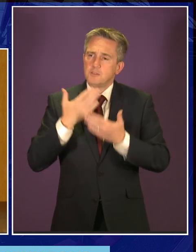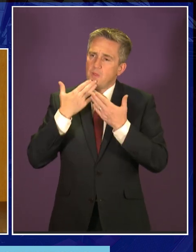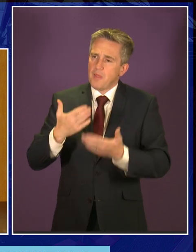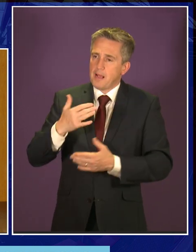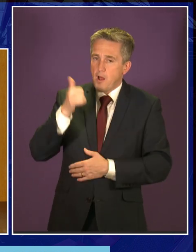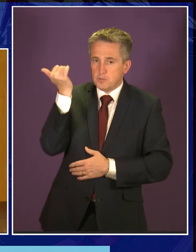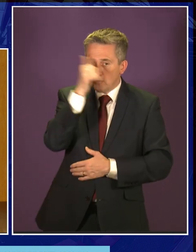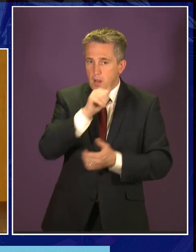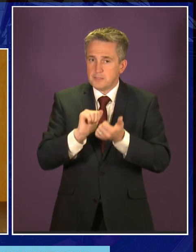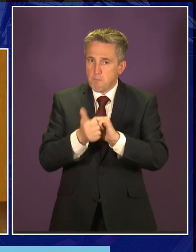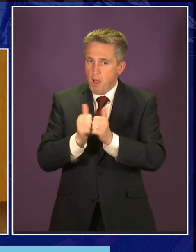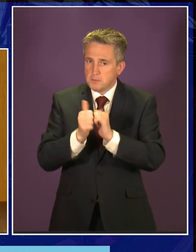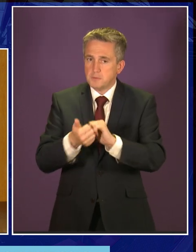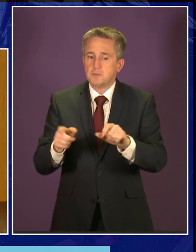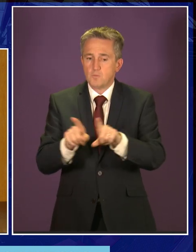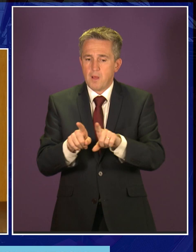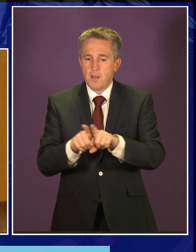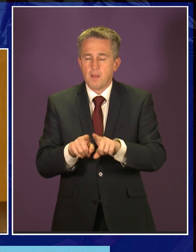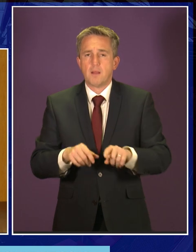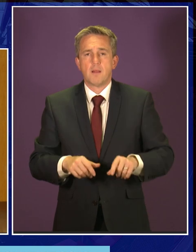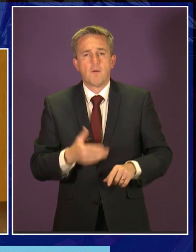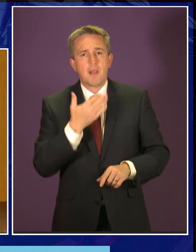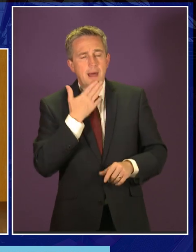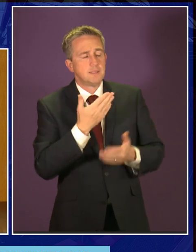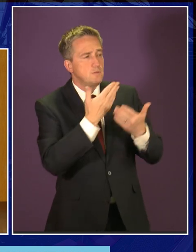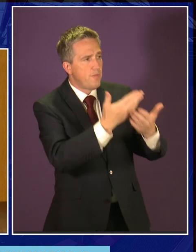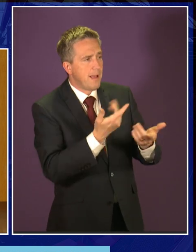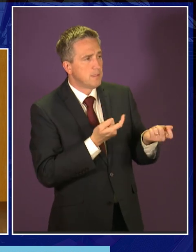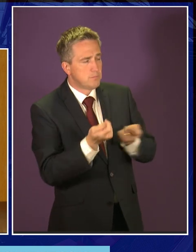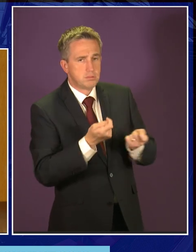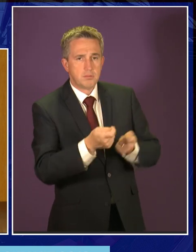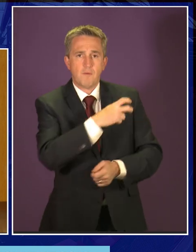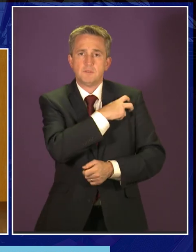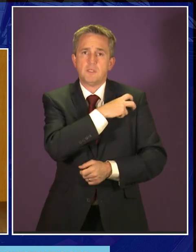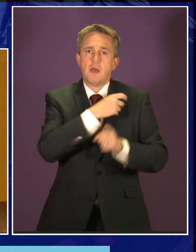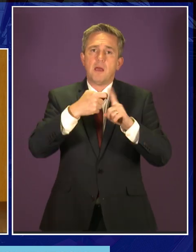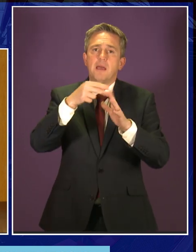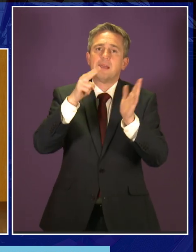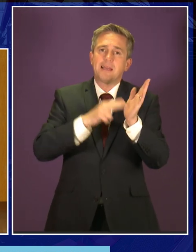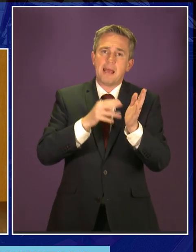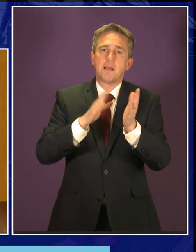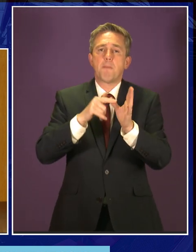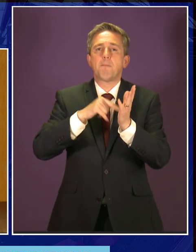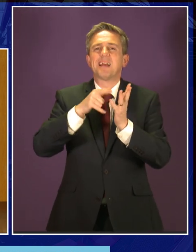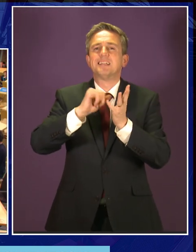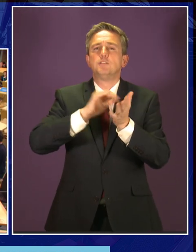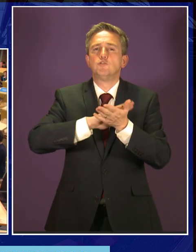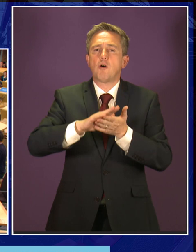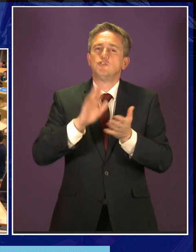our knowledge partners. And I would like to thank the presiding officer, the Right Honourable Ken McIntosh, MSP.